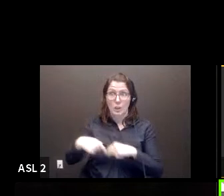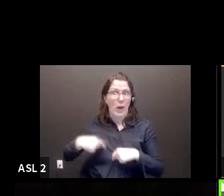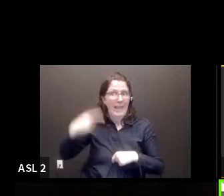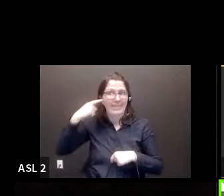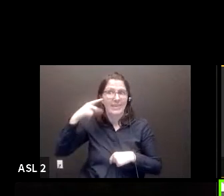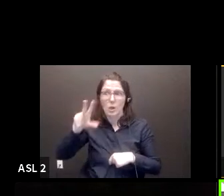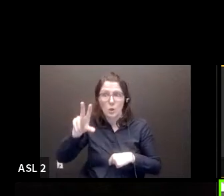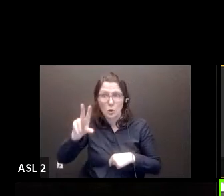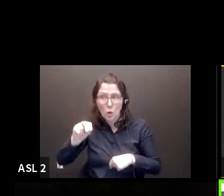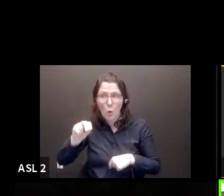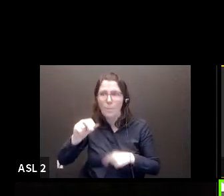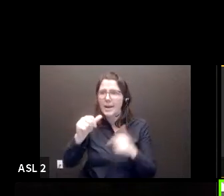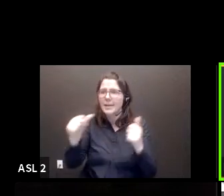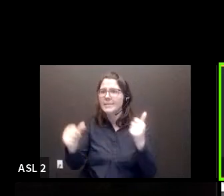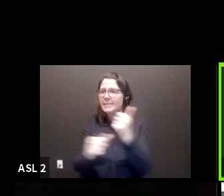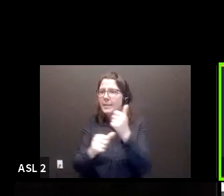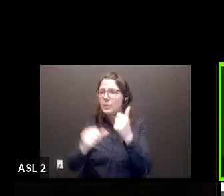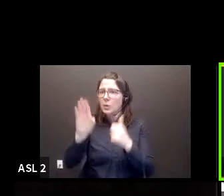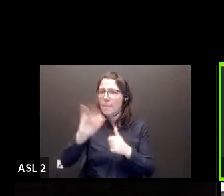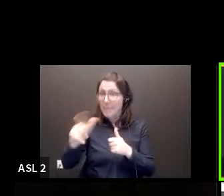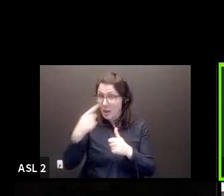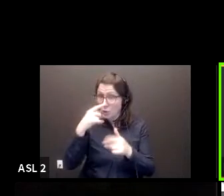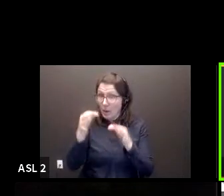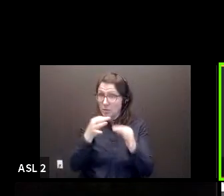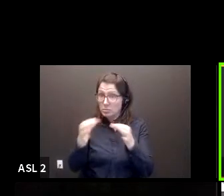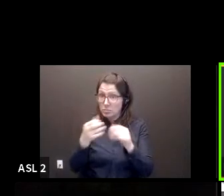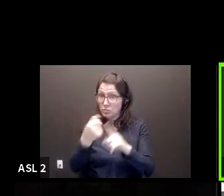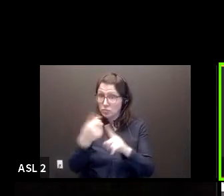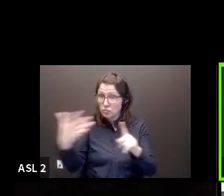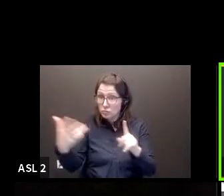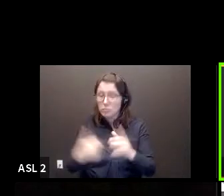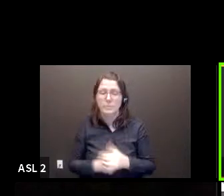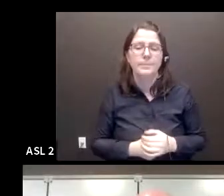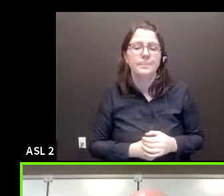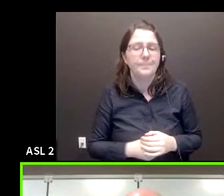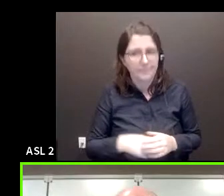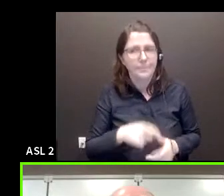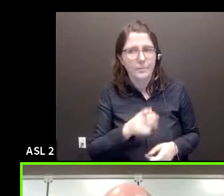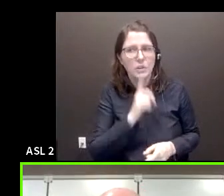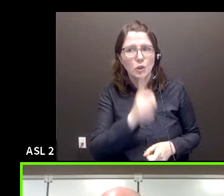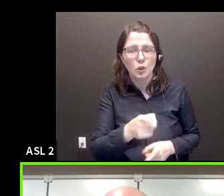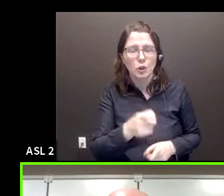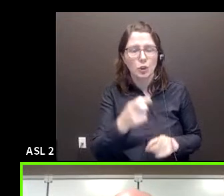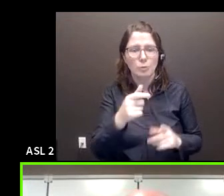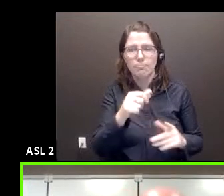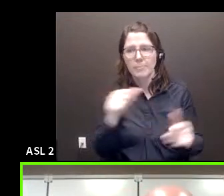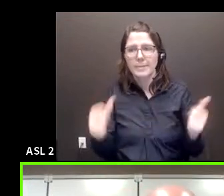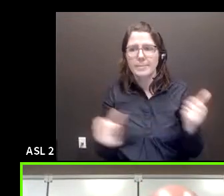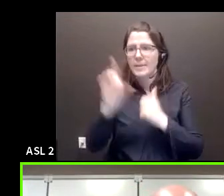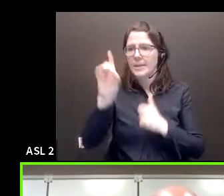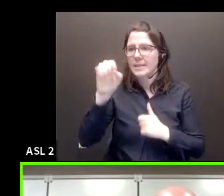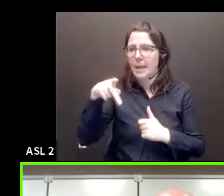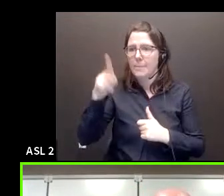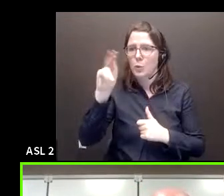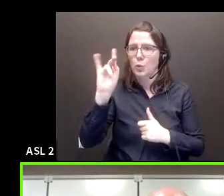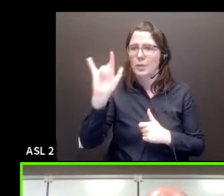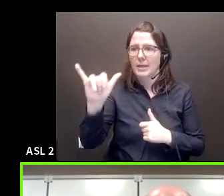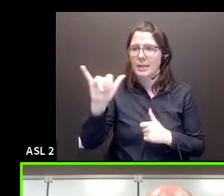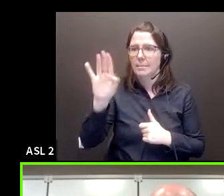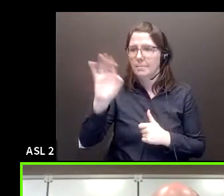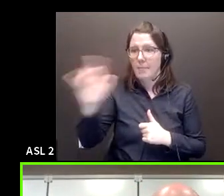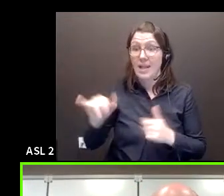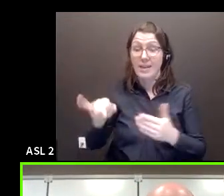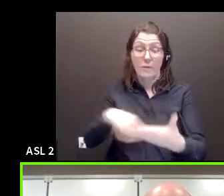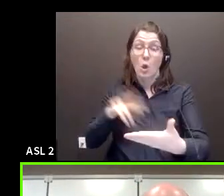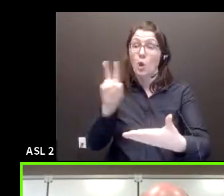expand on that a little bit yeah um absolutely so um it to go through this chart uh if you look at the maintained